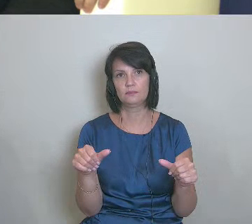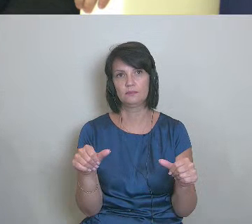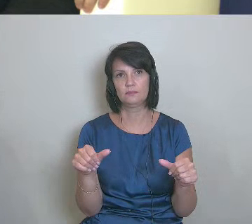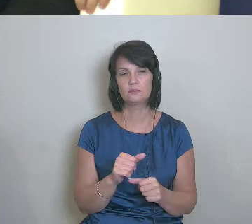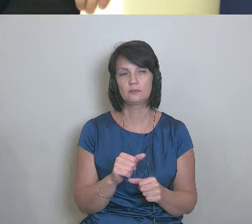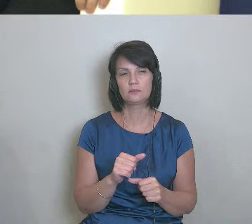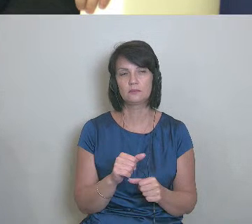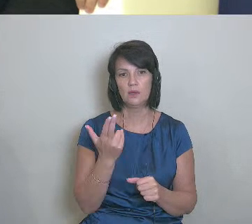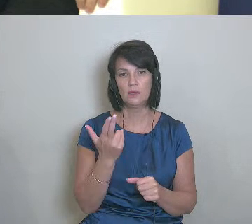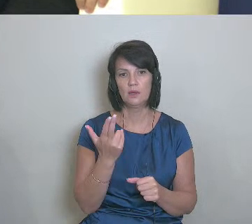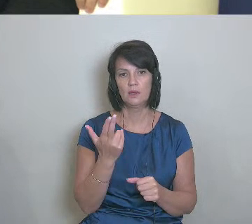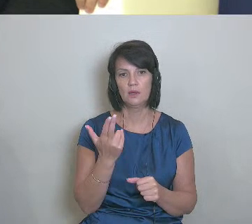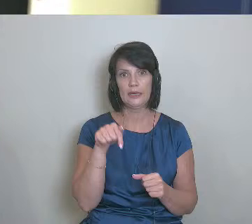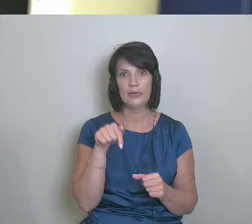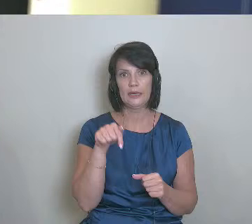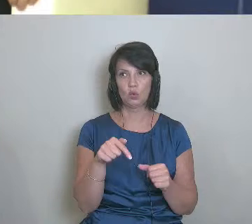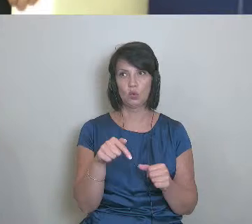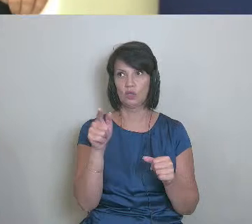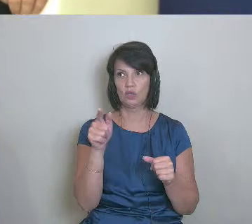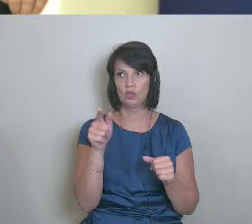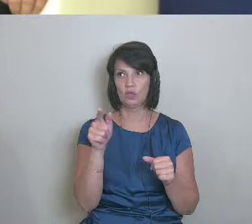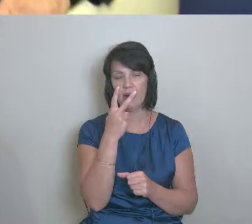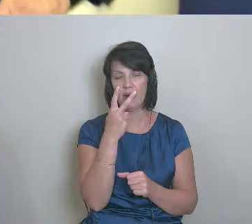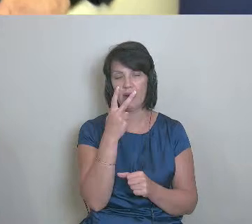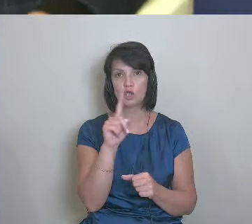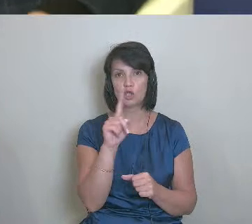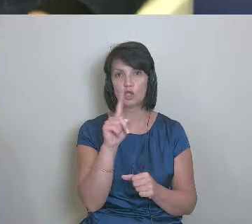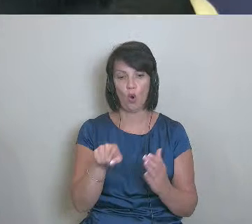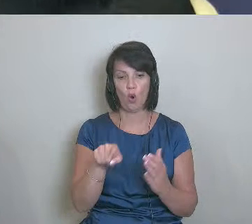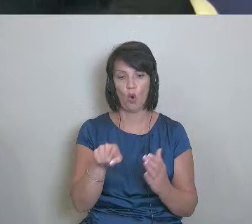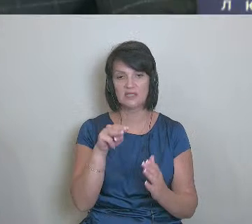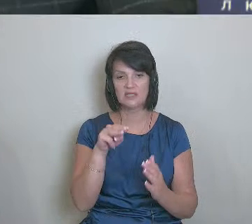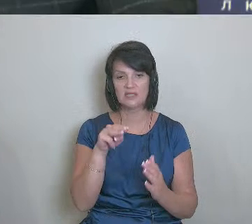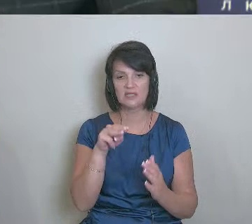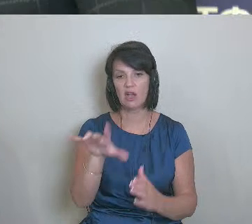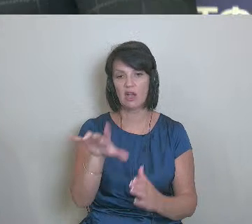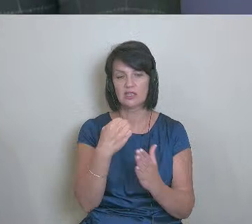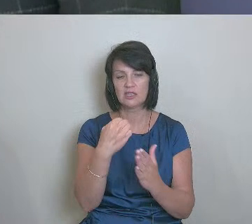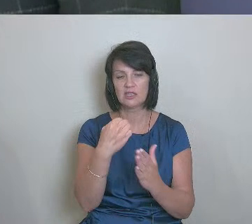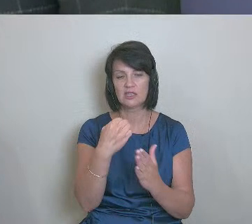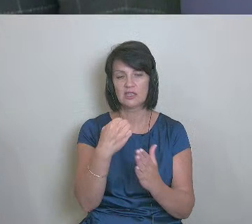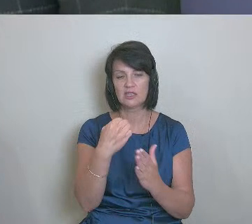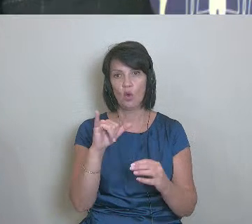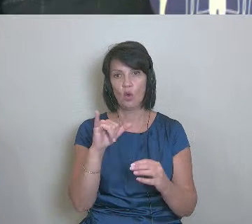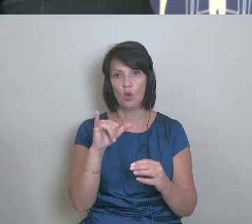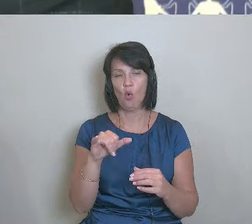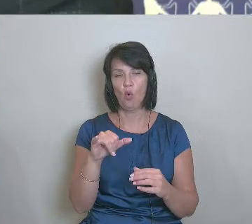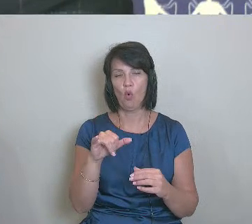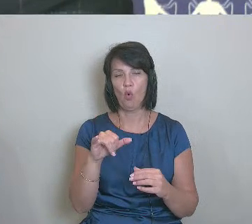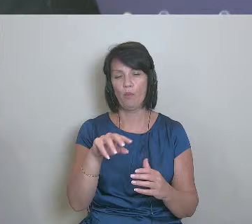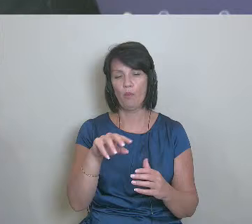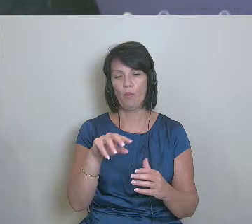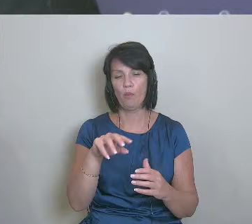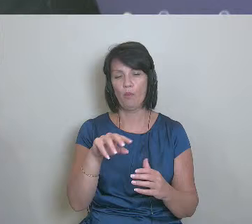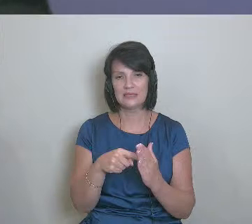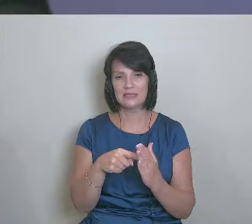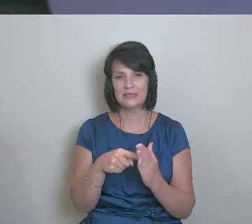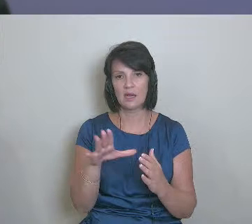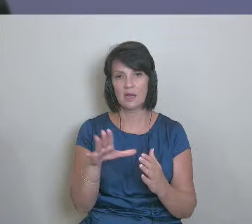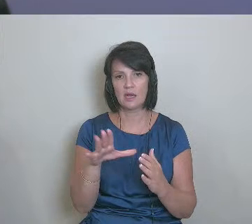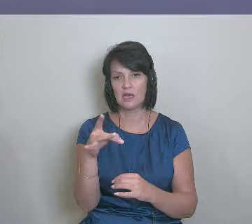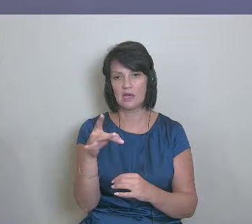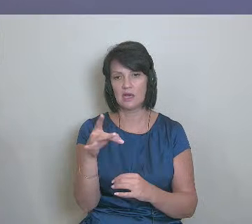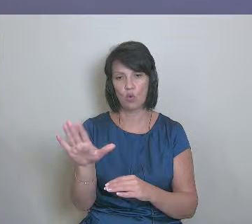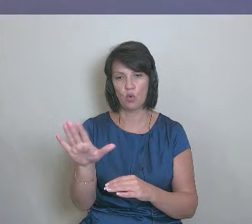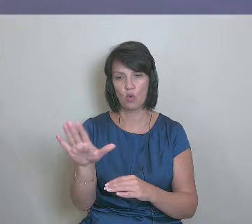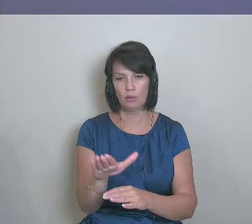commissions. Well, here on the slide you can see that the city TEC establishes the relations of the results